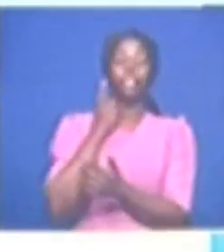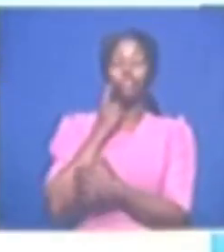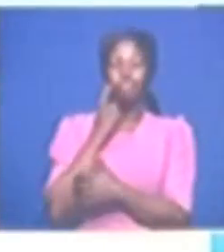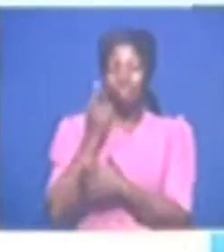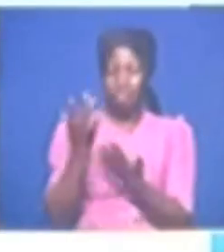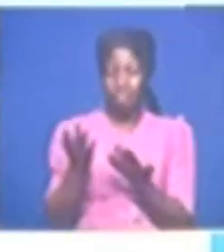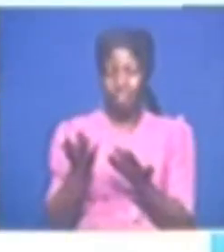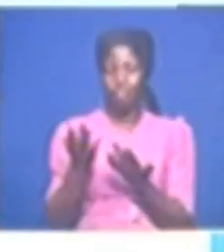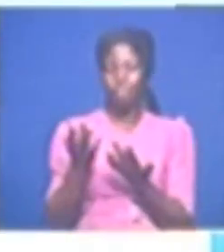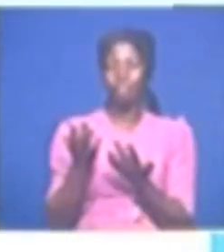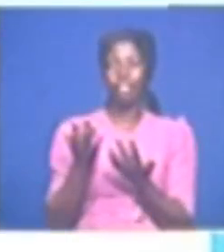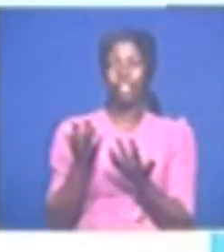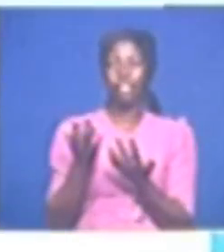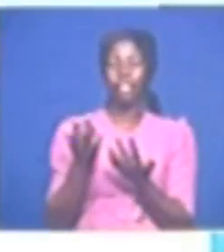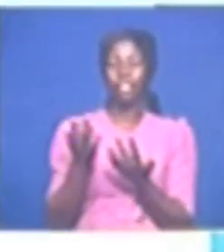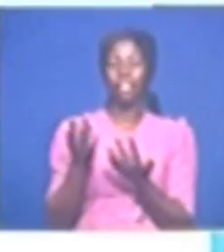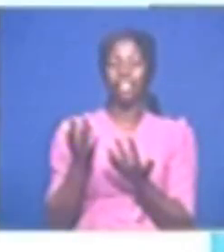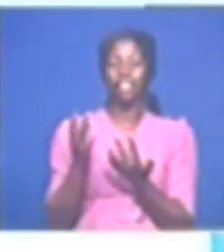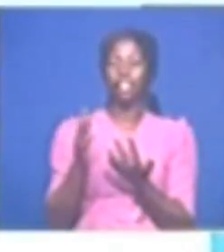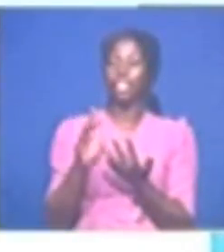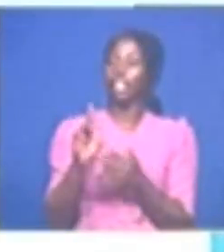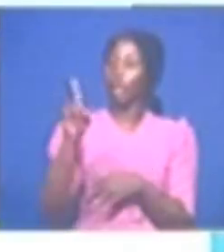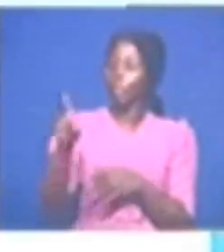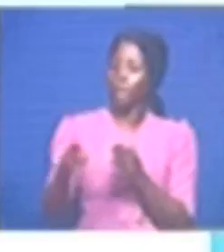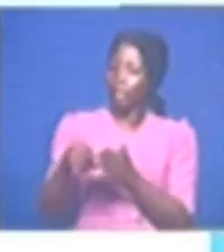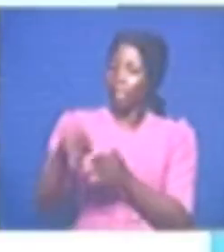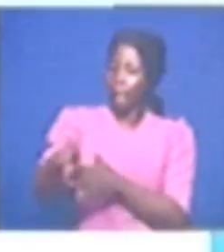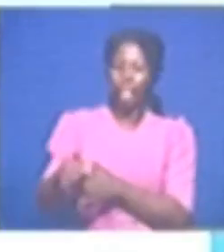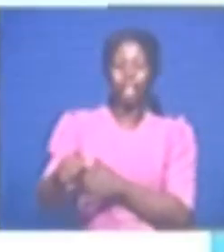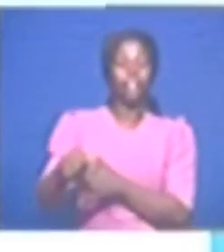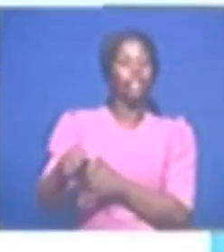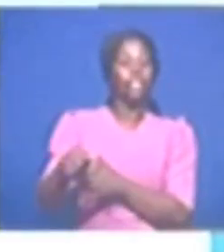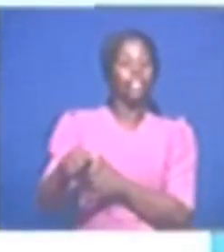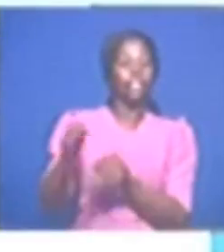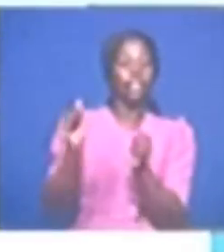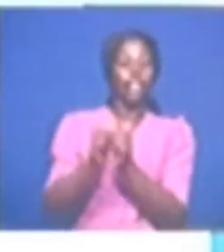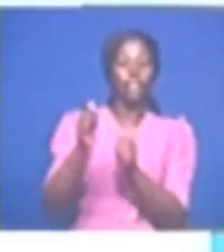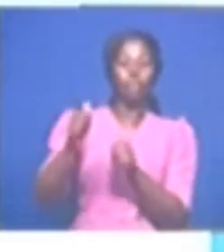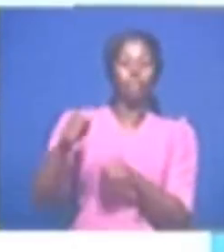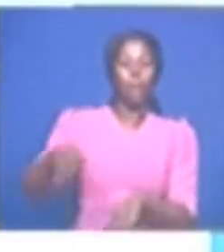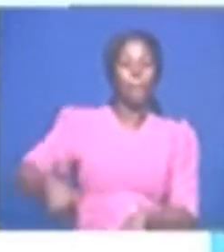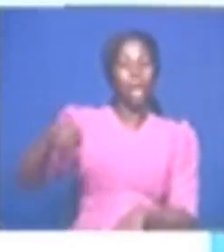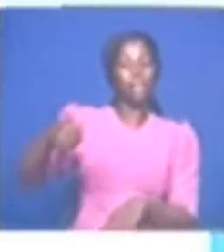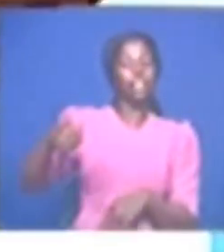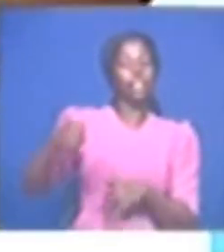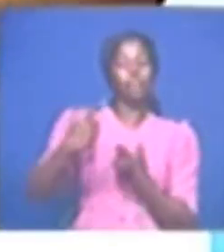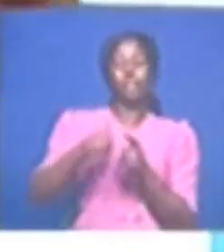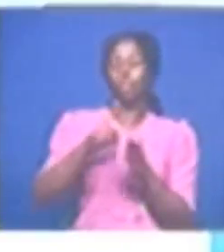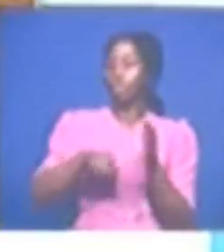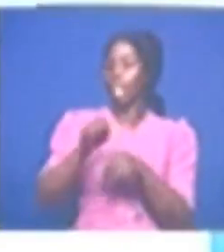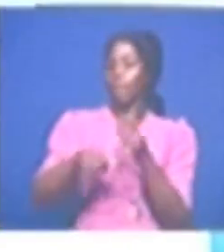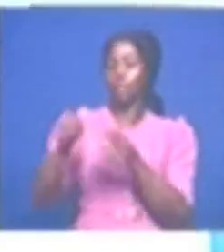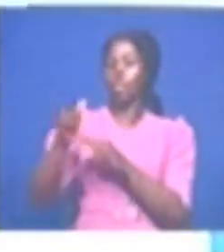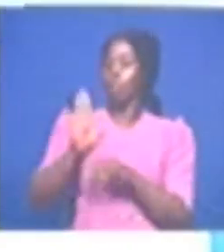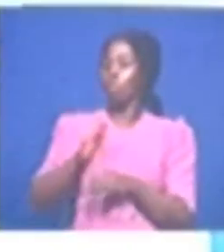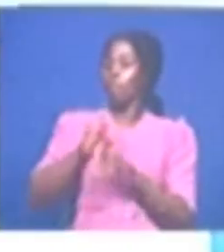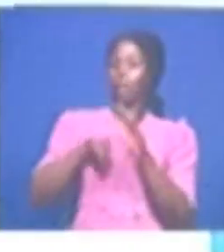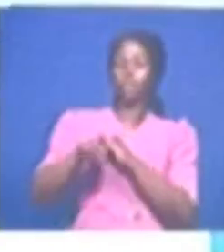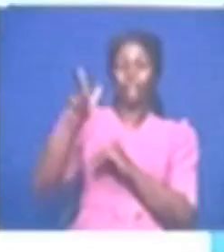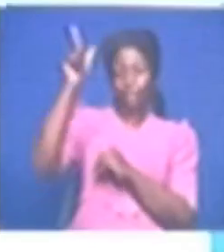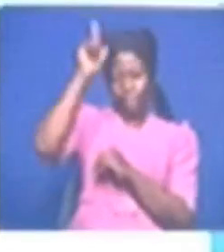I have capacity to buy a 10 shilling bag. But what about that woman in the village who will not afford